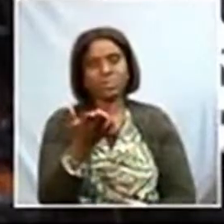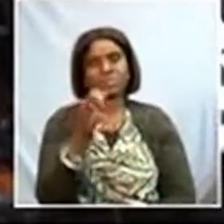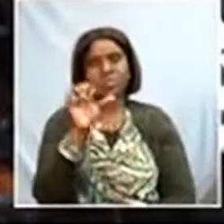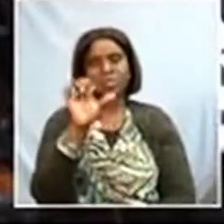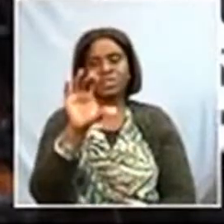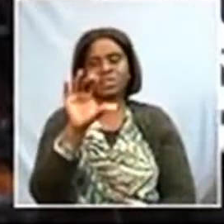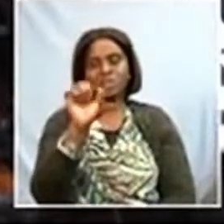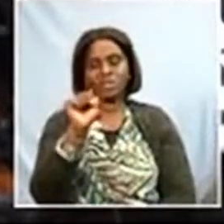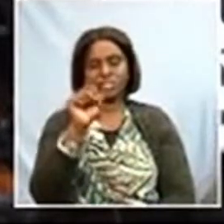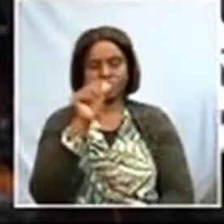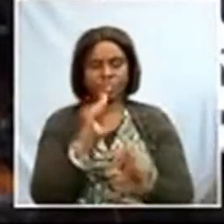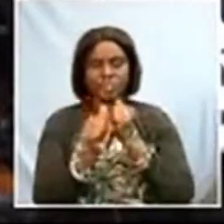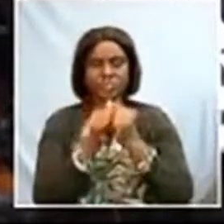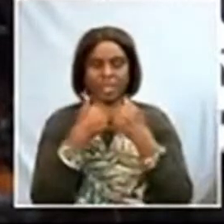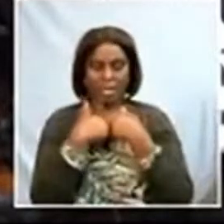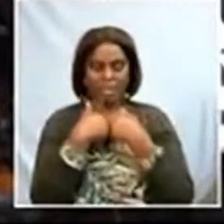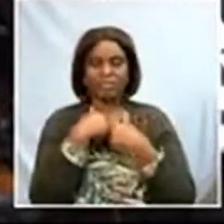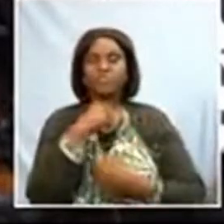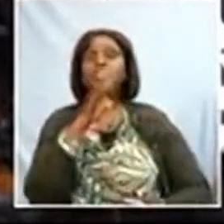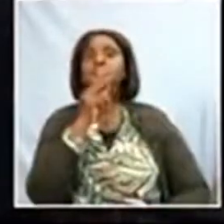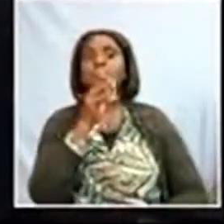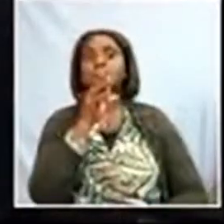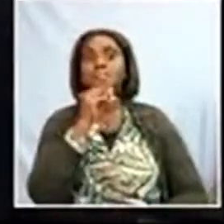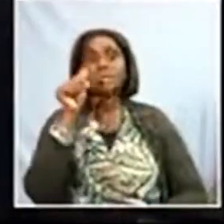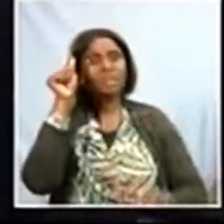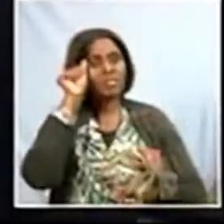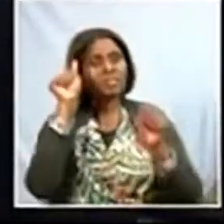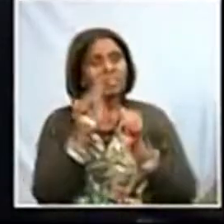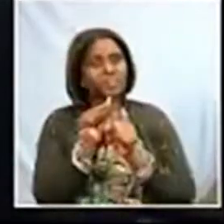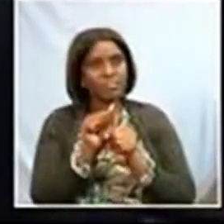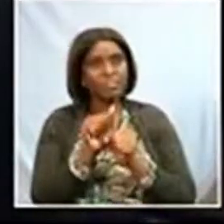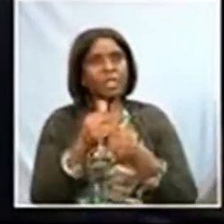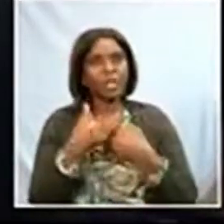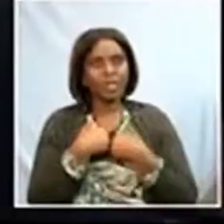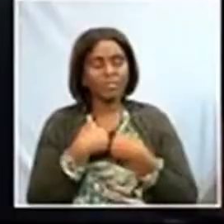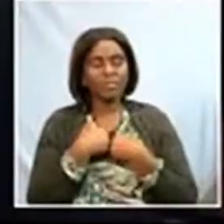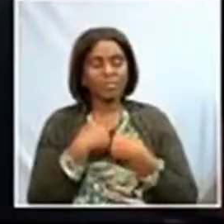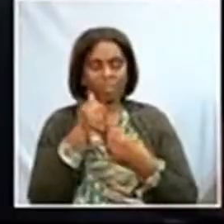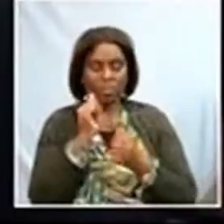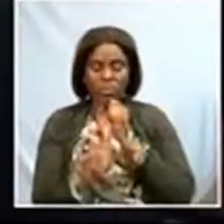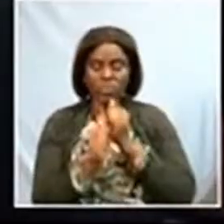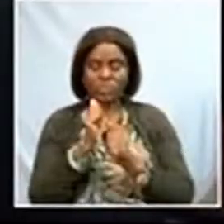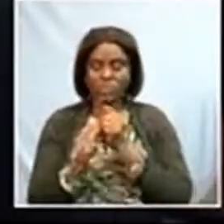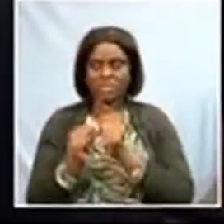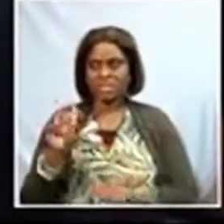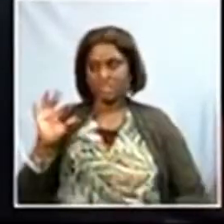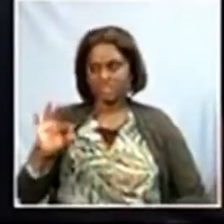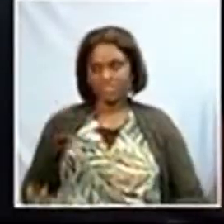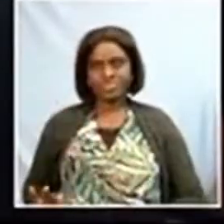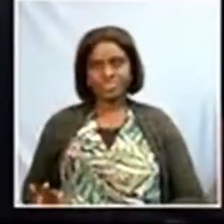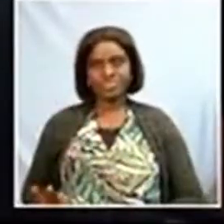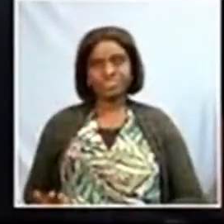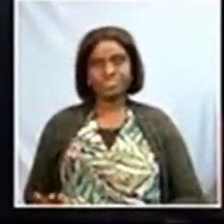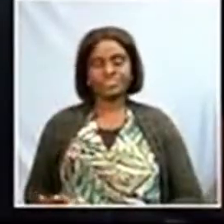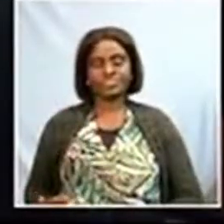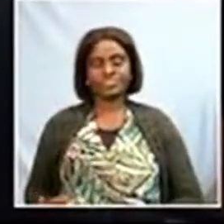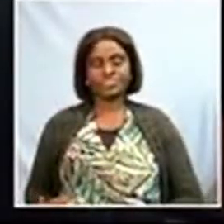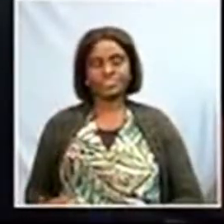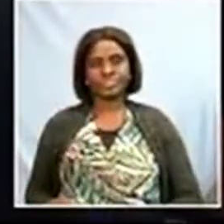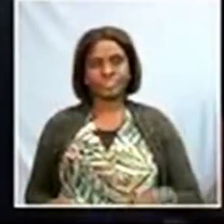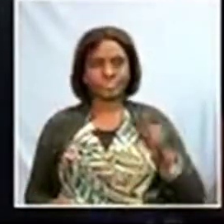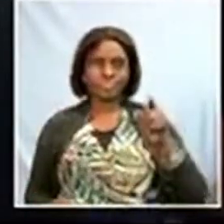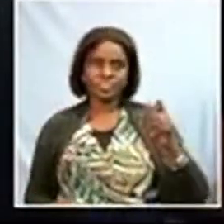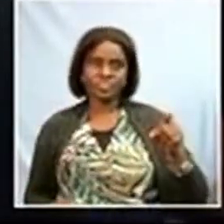CS, since there was a gentleman's agreement, on which party benefited. Was it